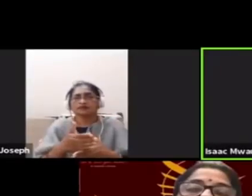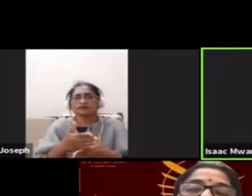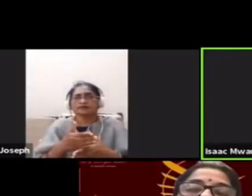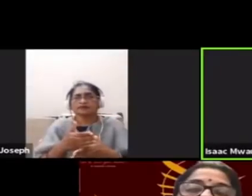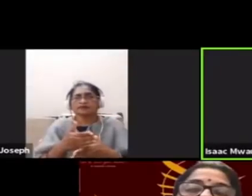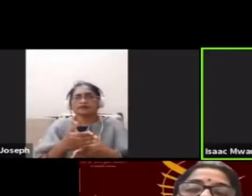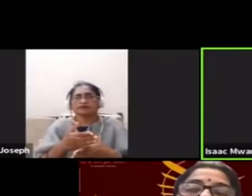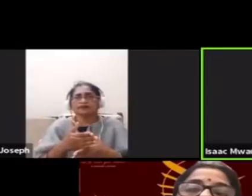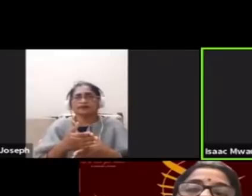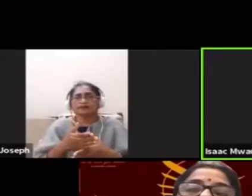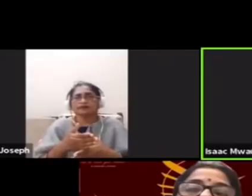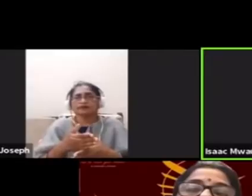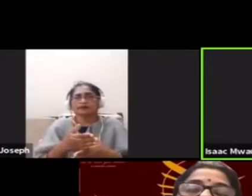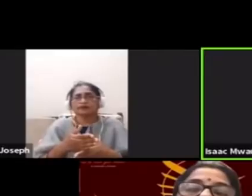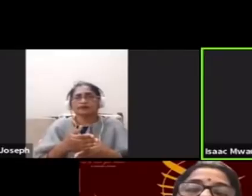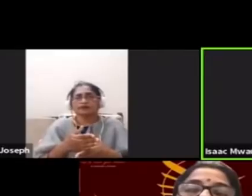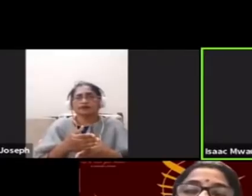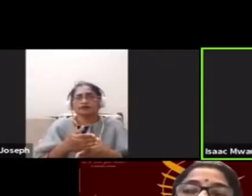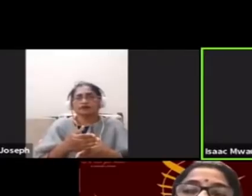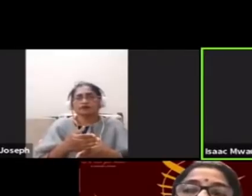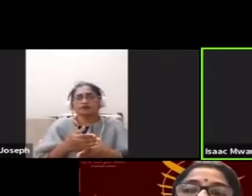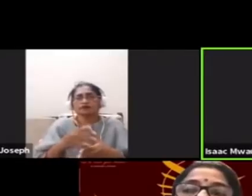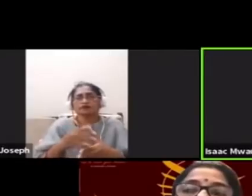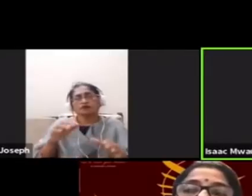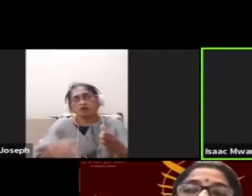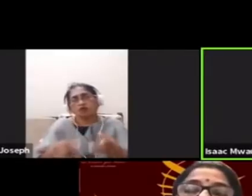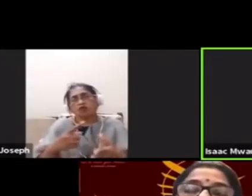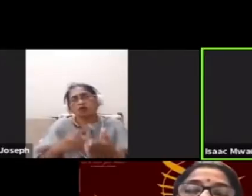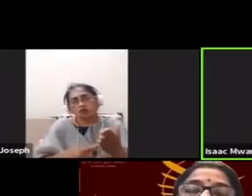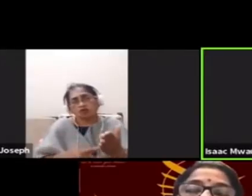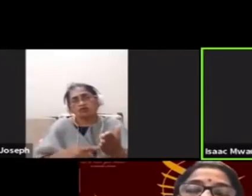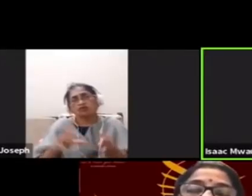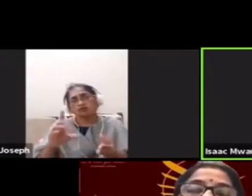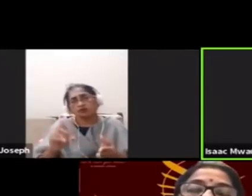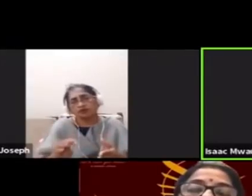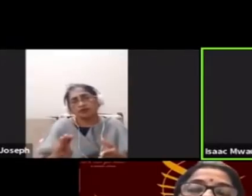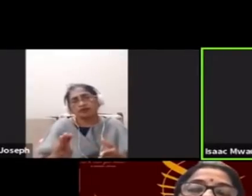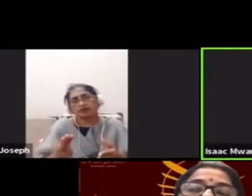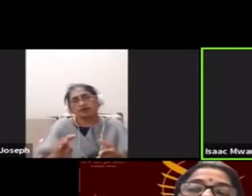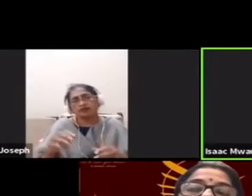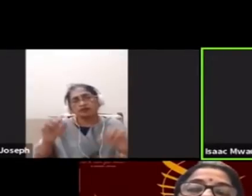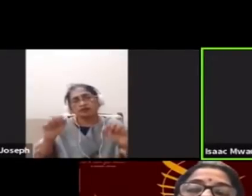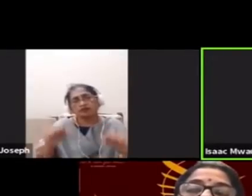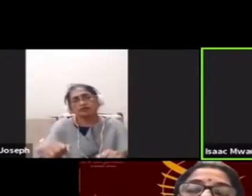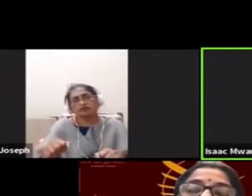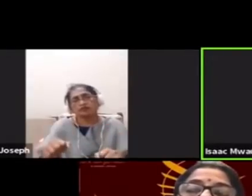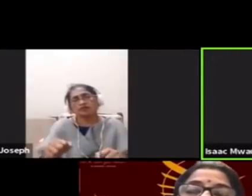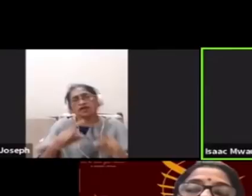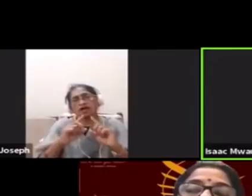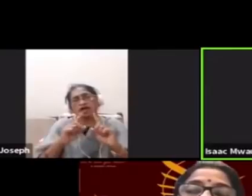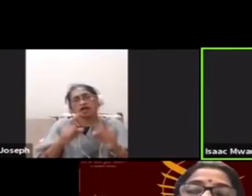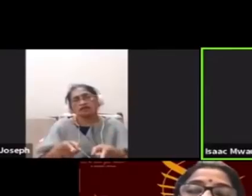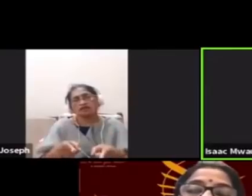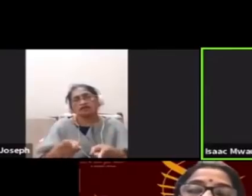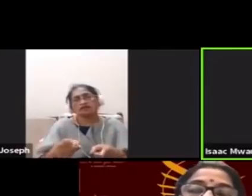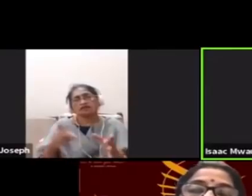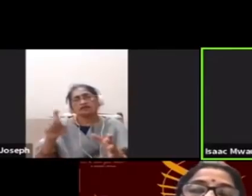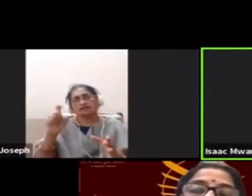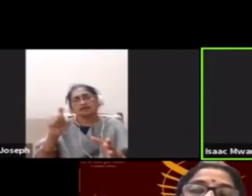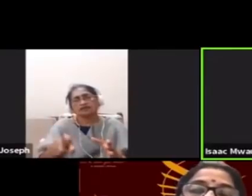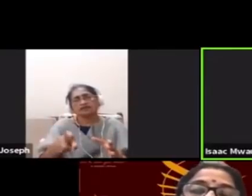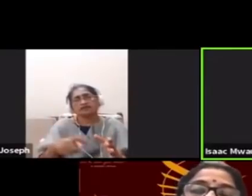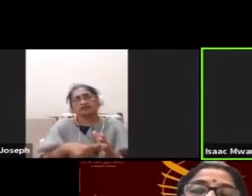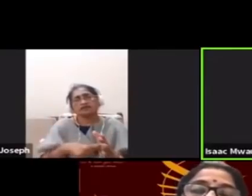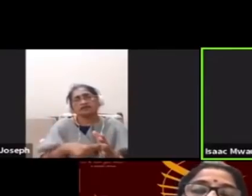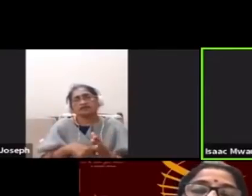between what is and what ought to be. And what do I mean by this? That we should be able to answer to the immediate needs of somebody in a village needing